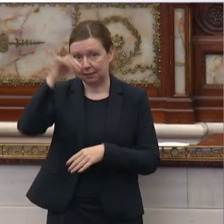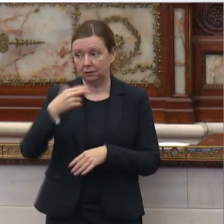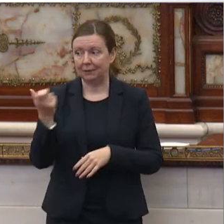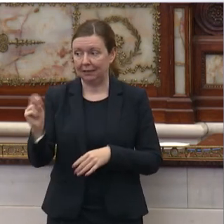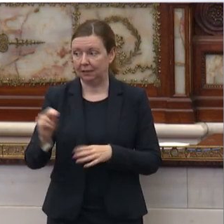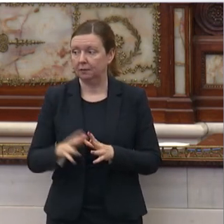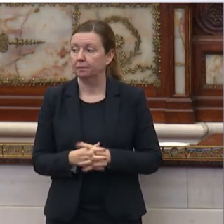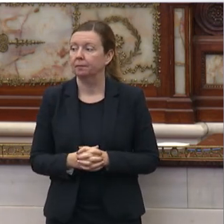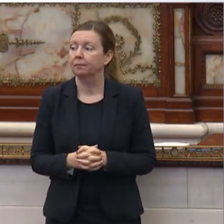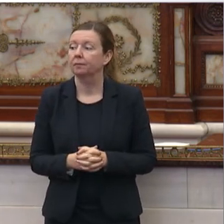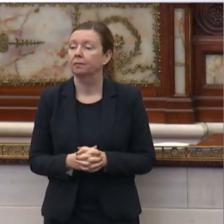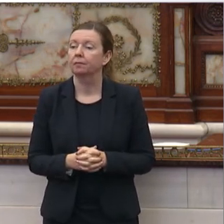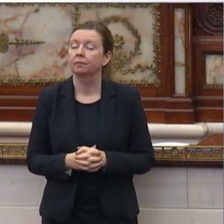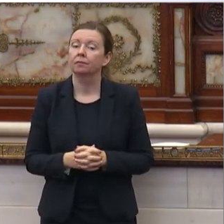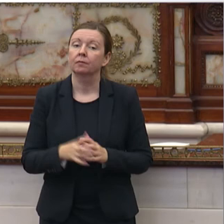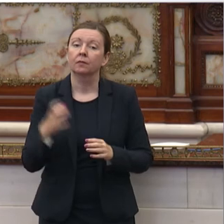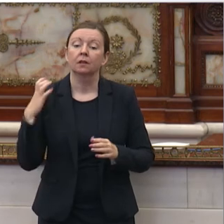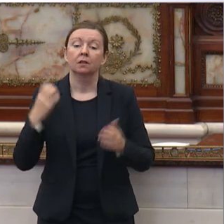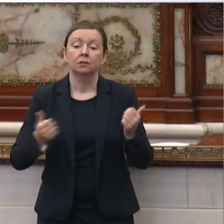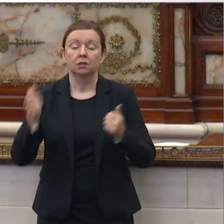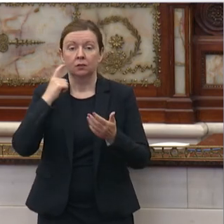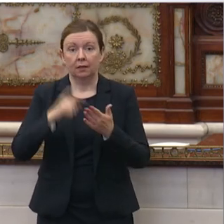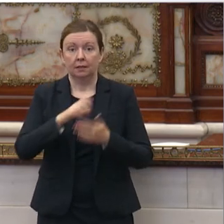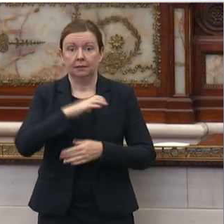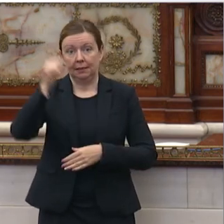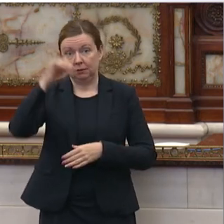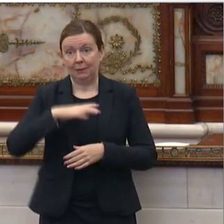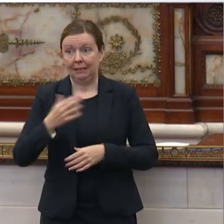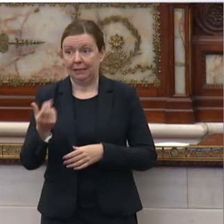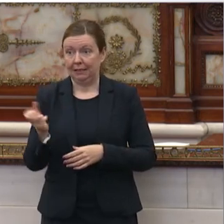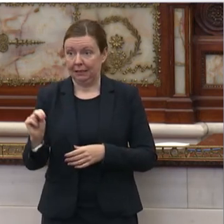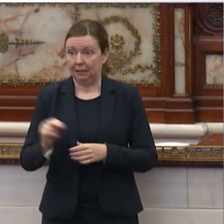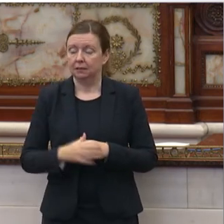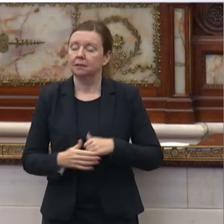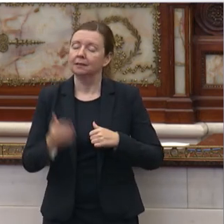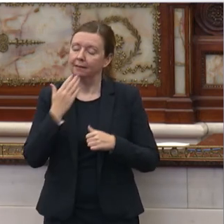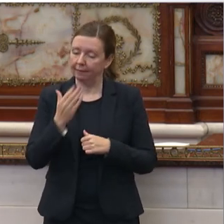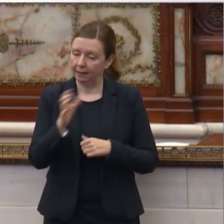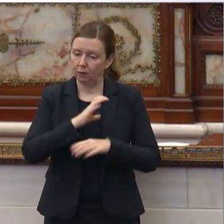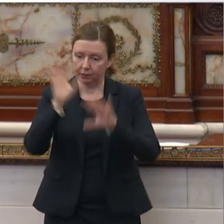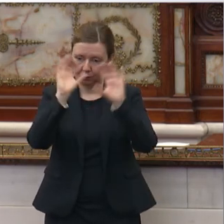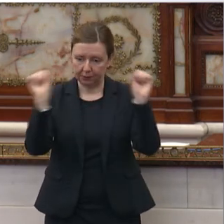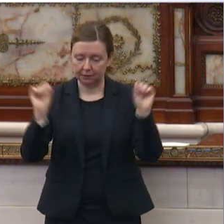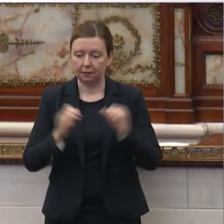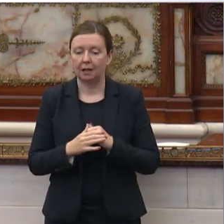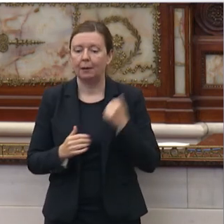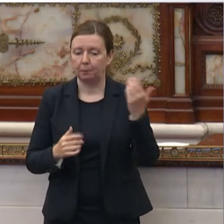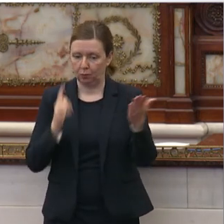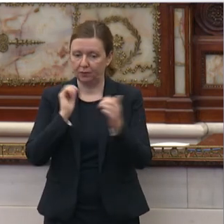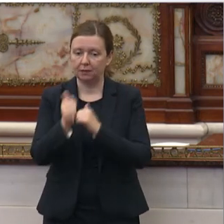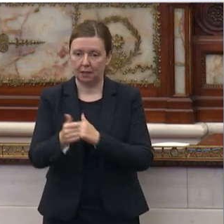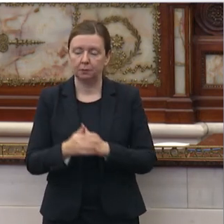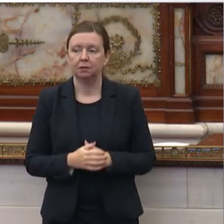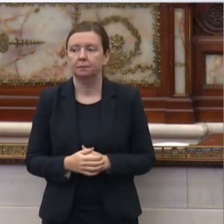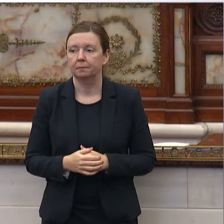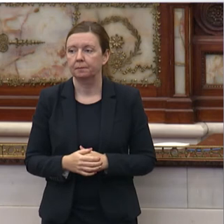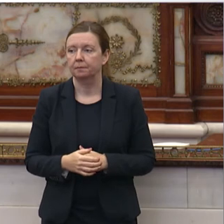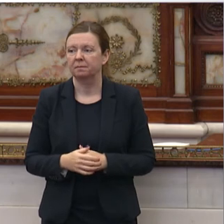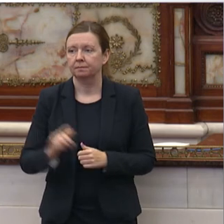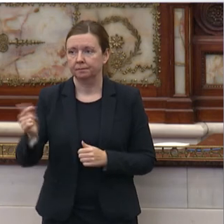Heenan. Chair recognizes Councilman Heenan. Thank you, Council President. I move for the adoption of the